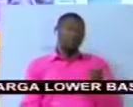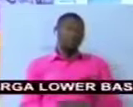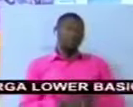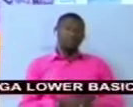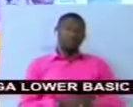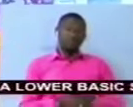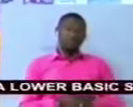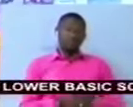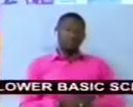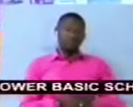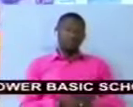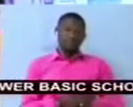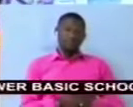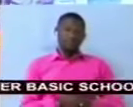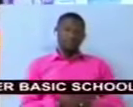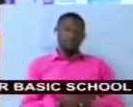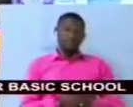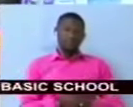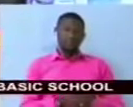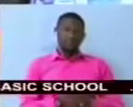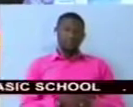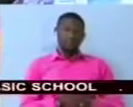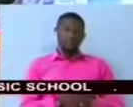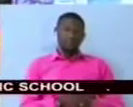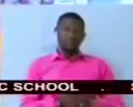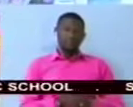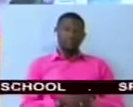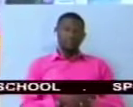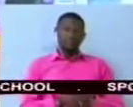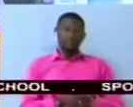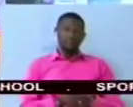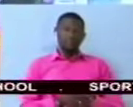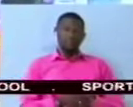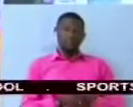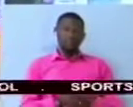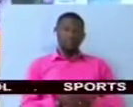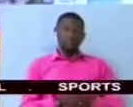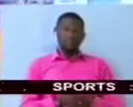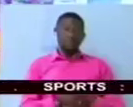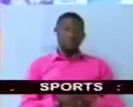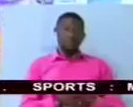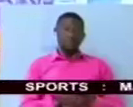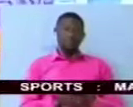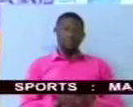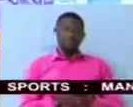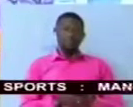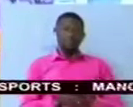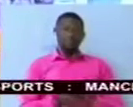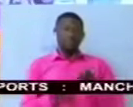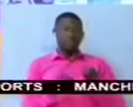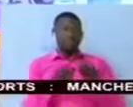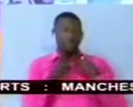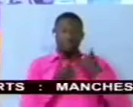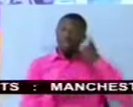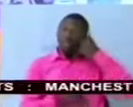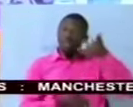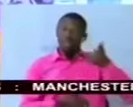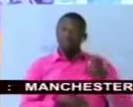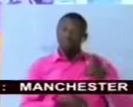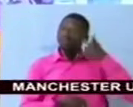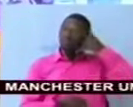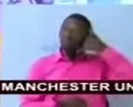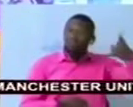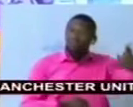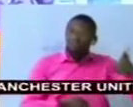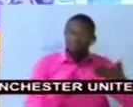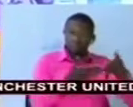be pare. Bossam nema kon mu ngey ñew man ko bolé nit mu ñu dem fa. He gave the phone to his boss and he